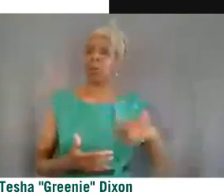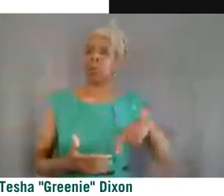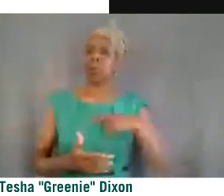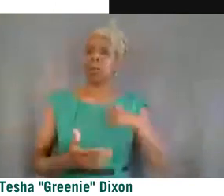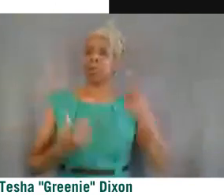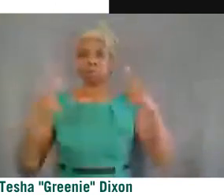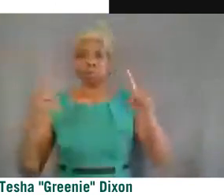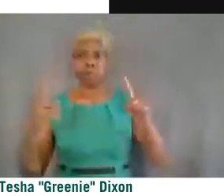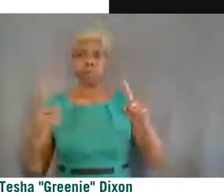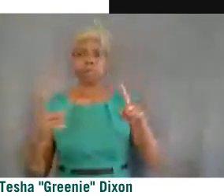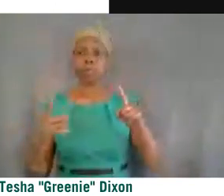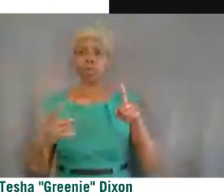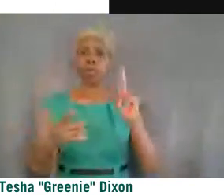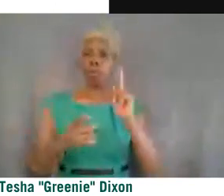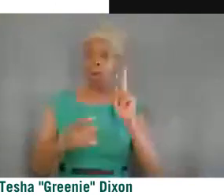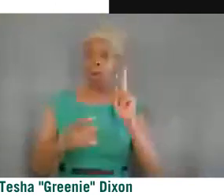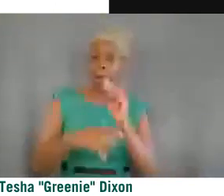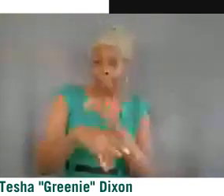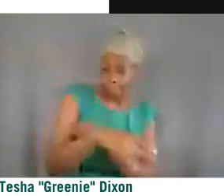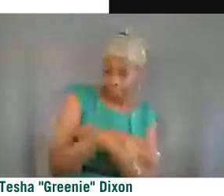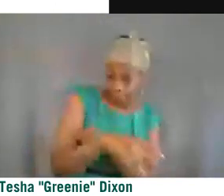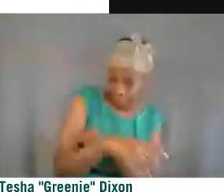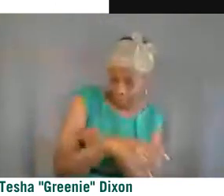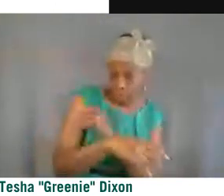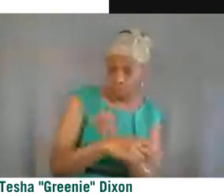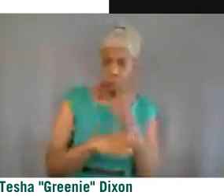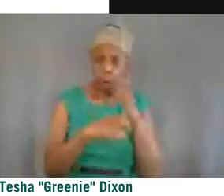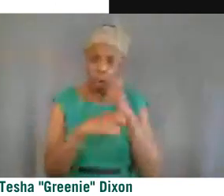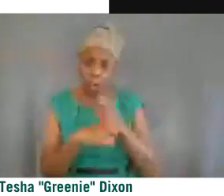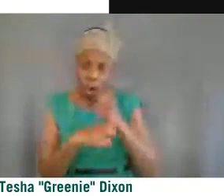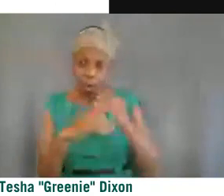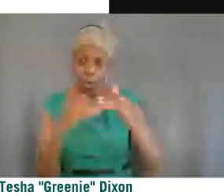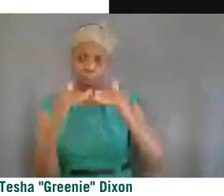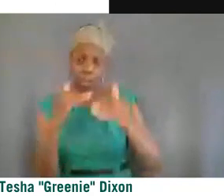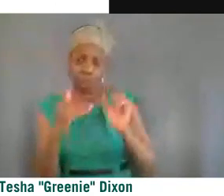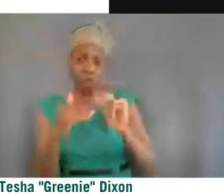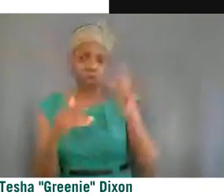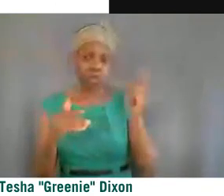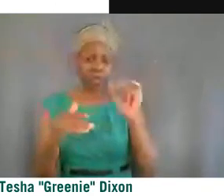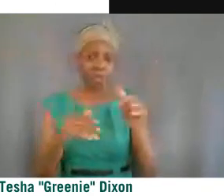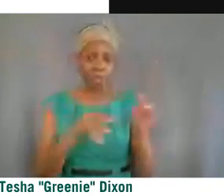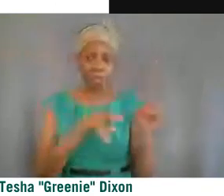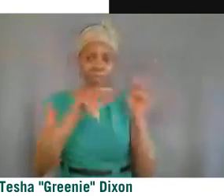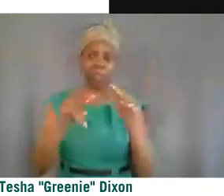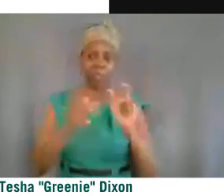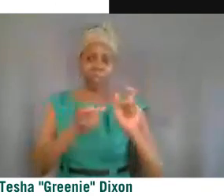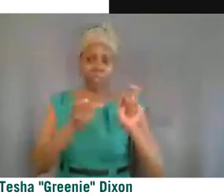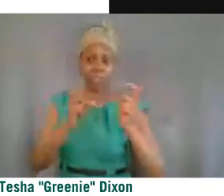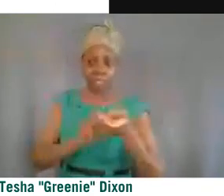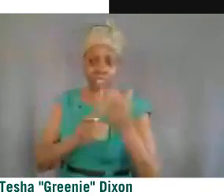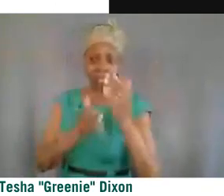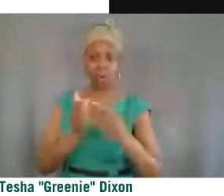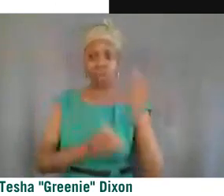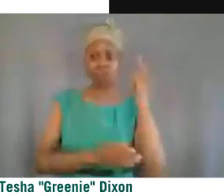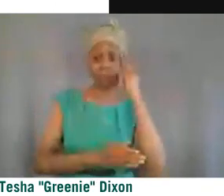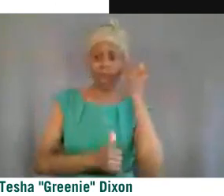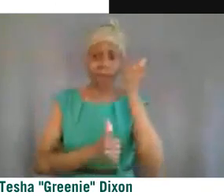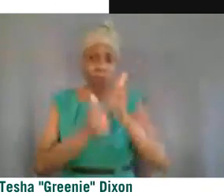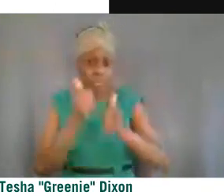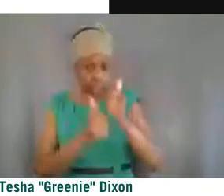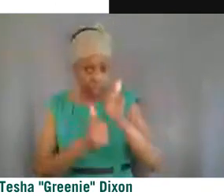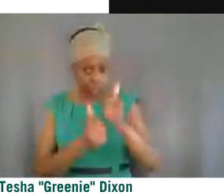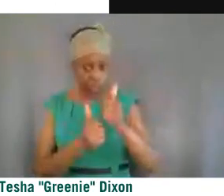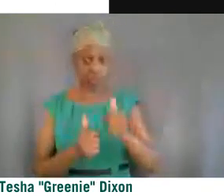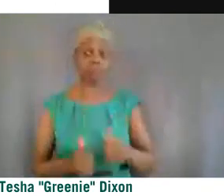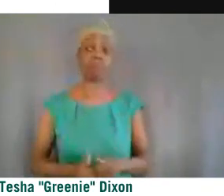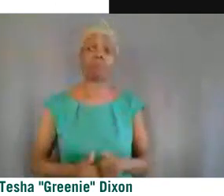something at the muscular or the bony level, or is this something that is looking at changing parts of the brain? Now, this